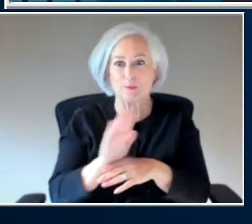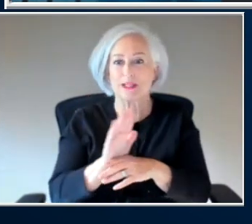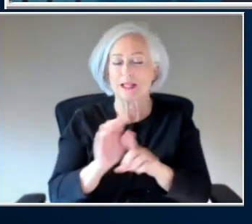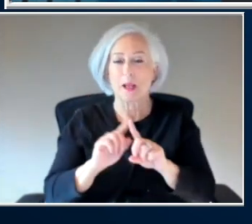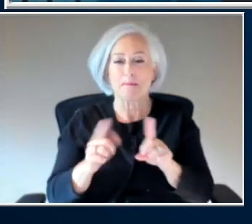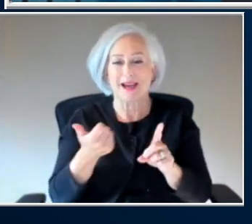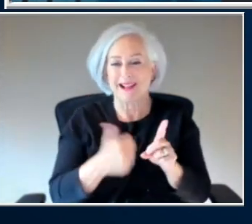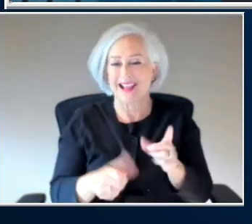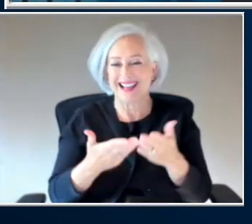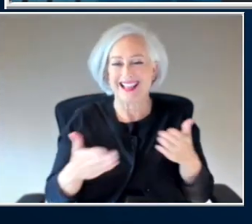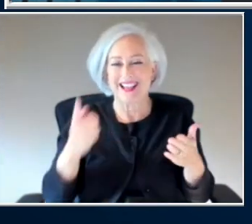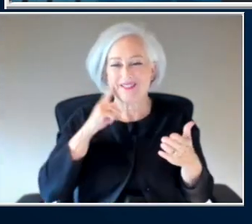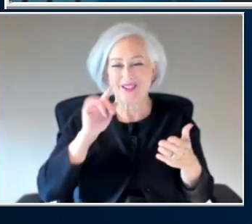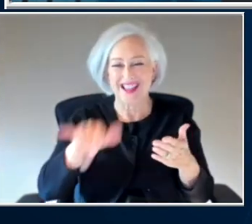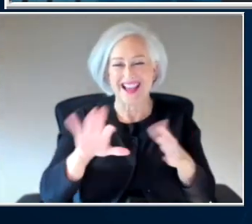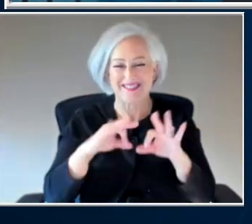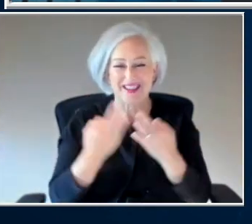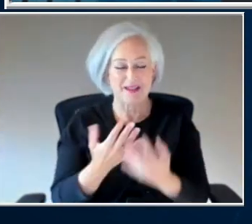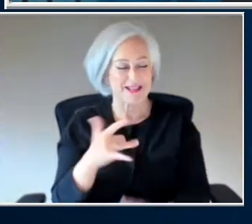right? Yes.